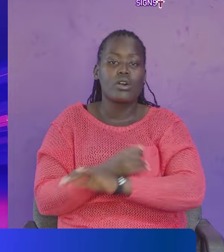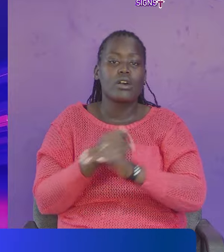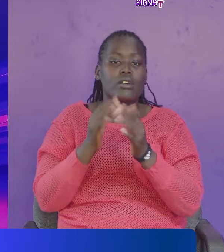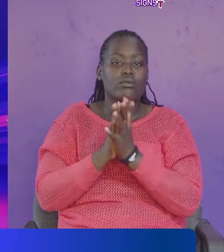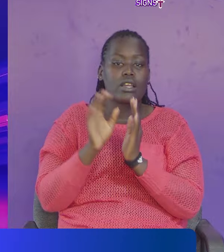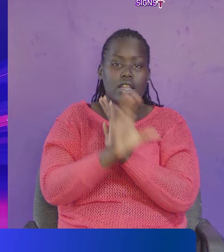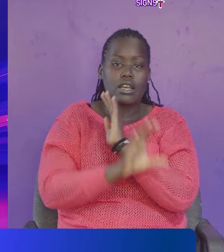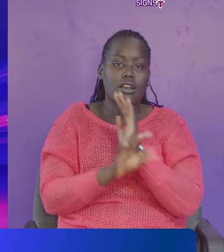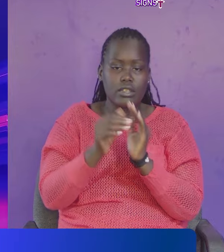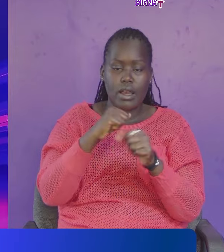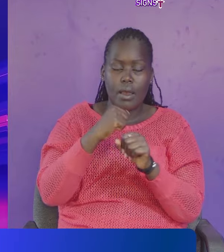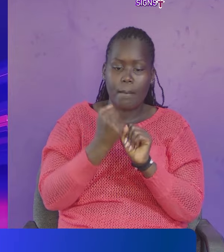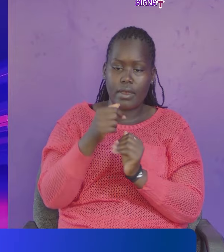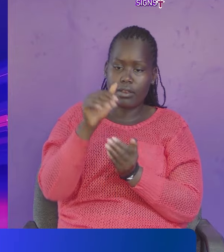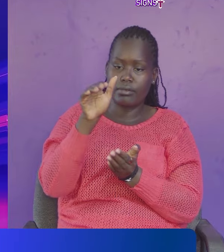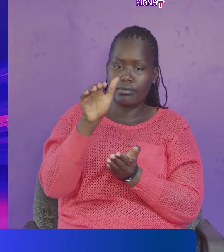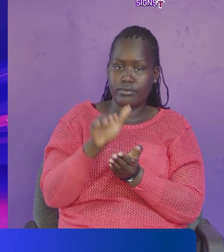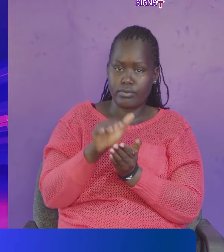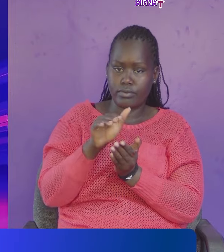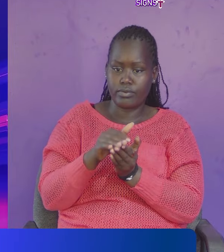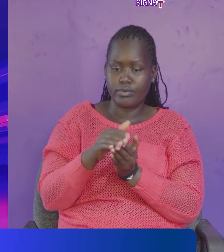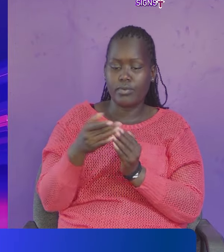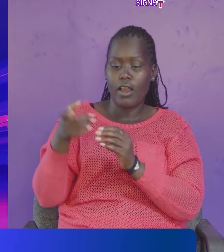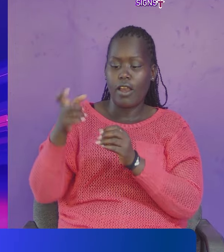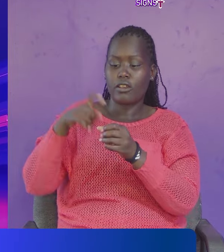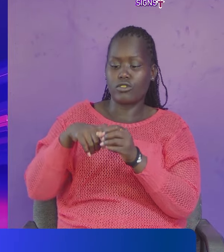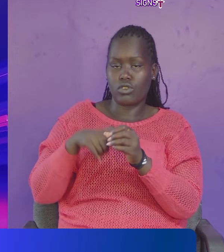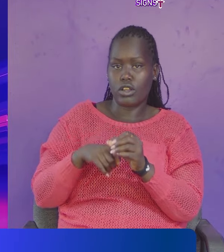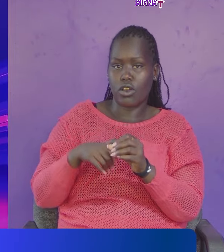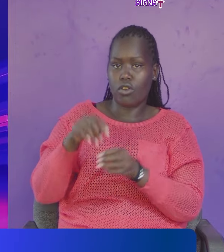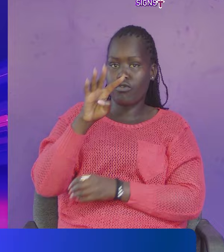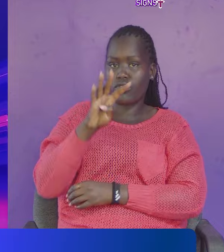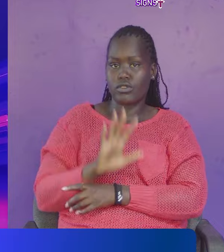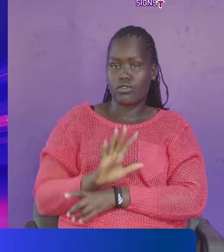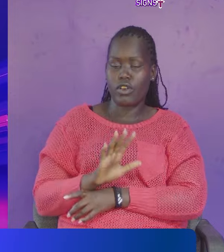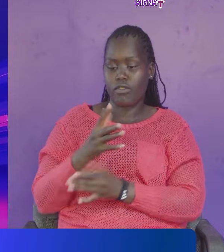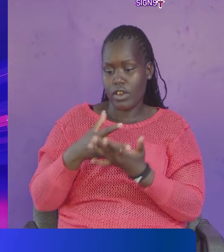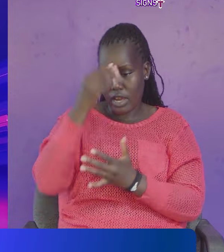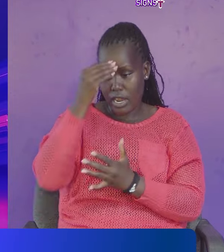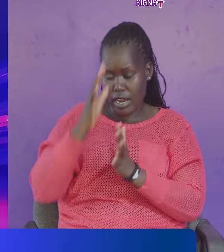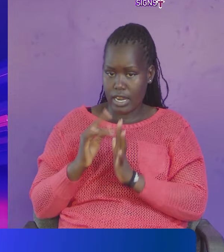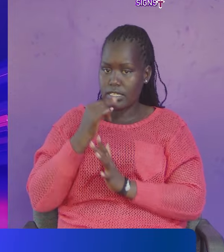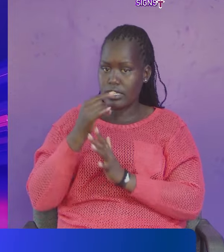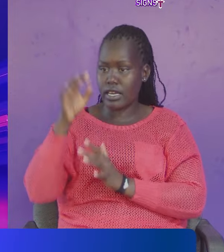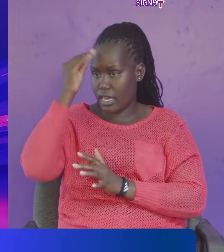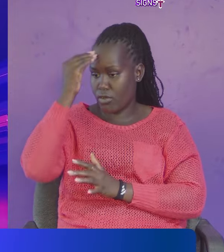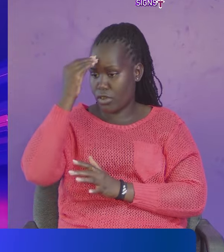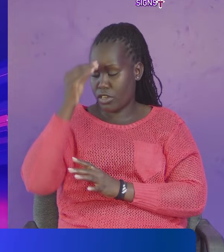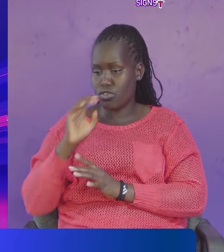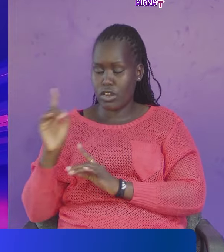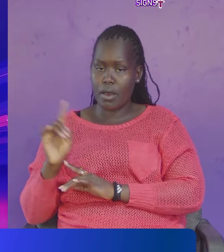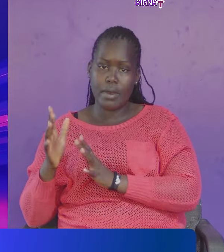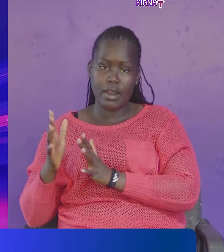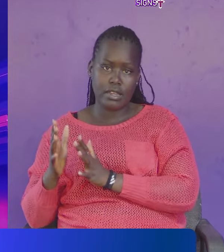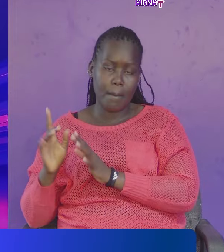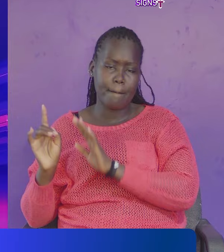minimum enrollment threshold of 45 learners, says Education Ministry. And in courts,